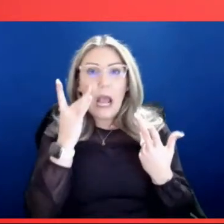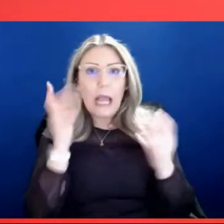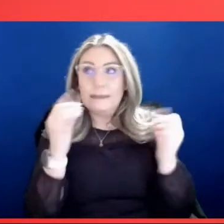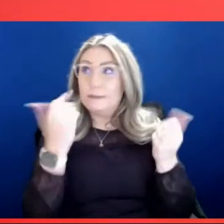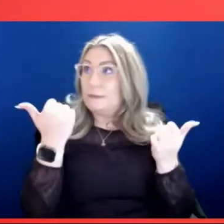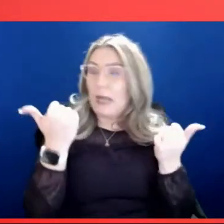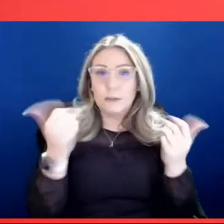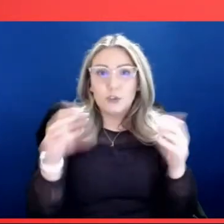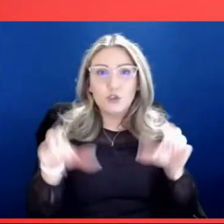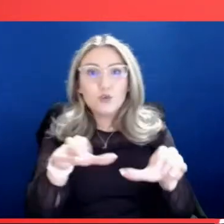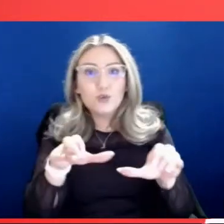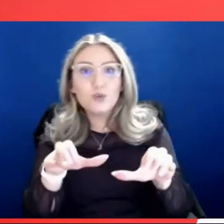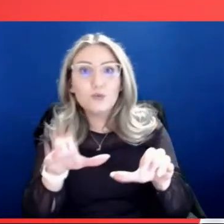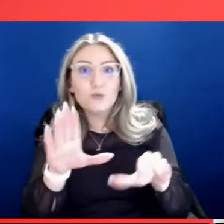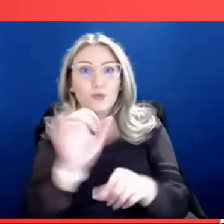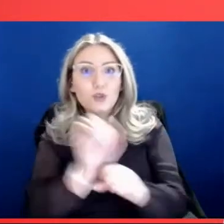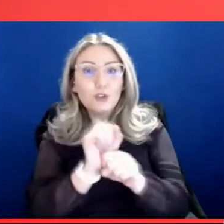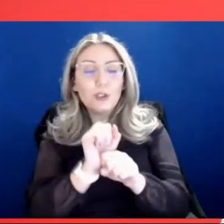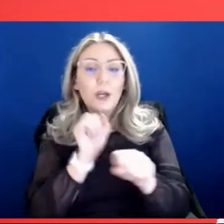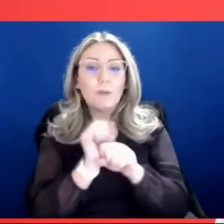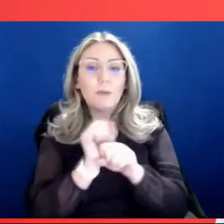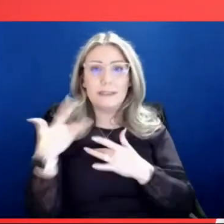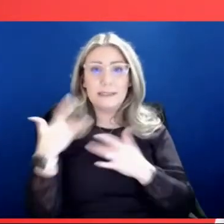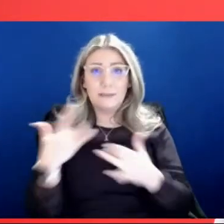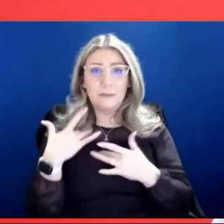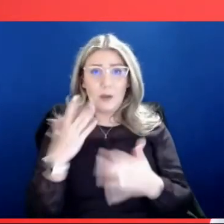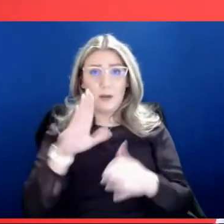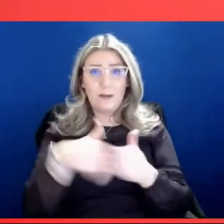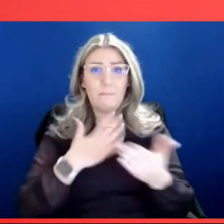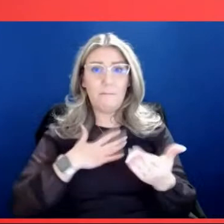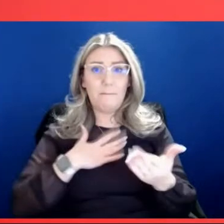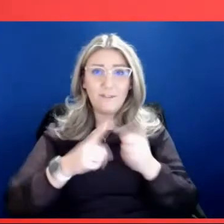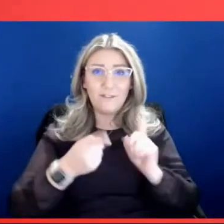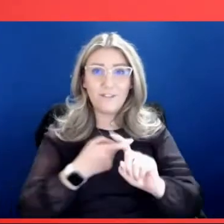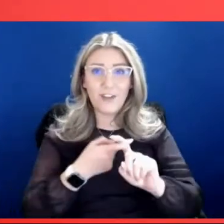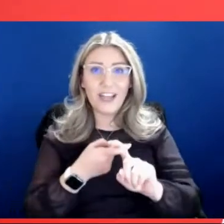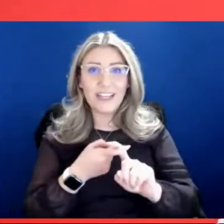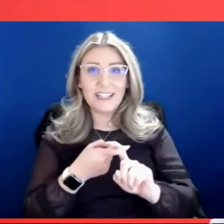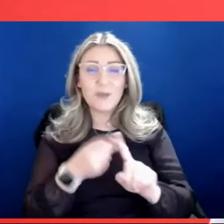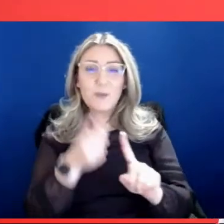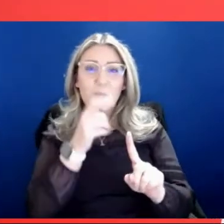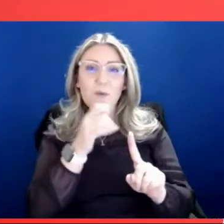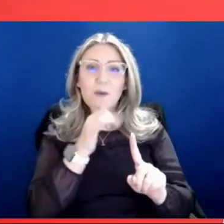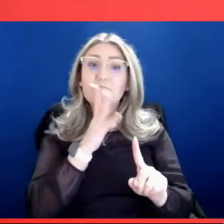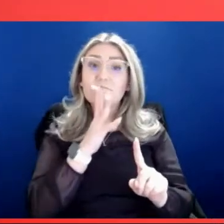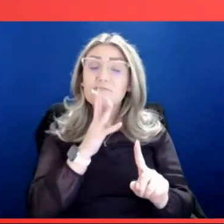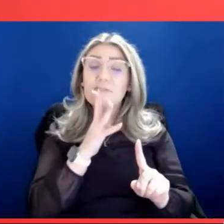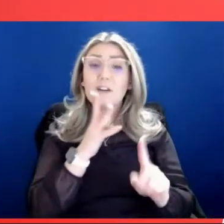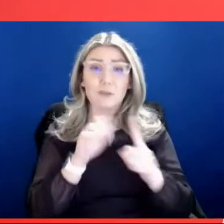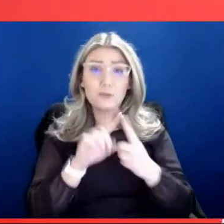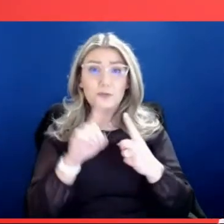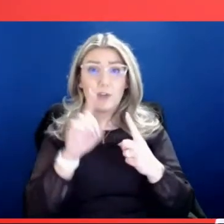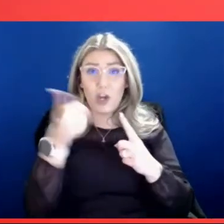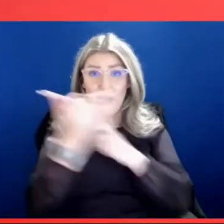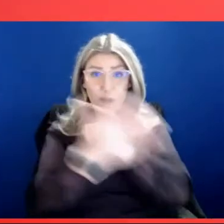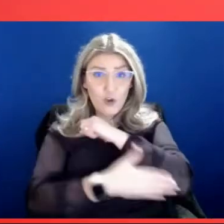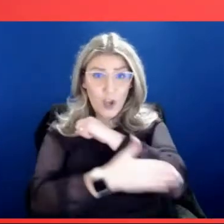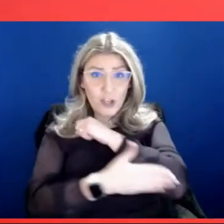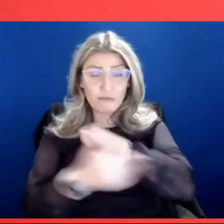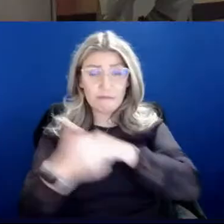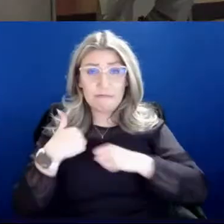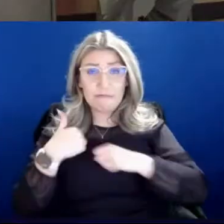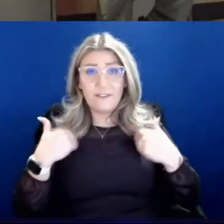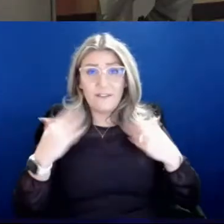and it's typical. All my friends who I talk to about this are in other countries. I've got a meeting. I've